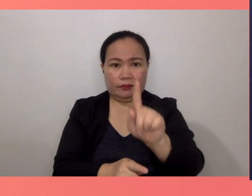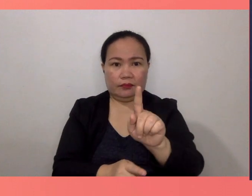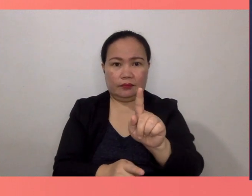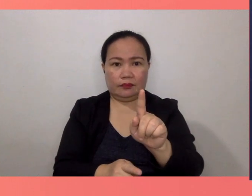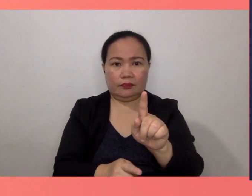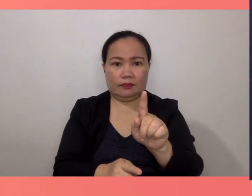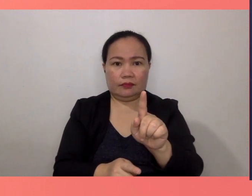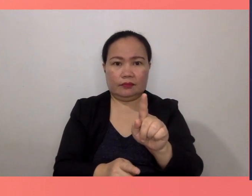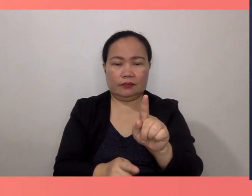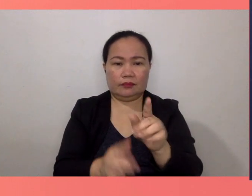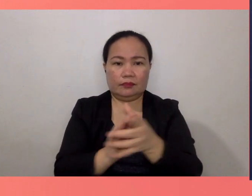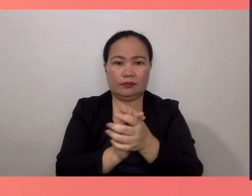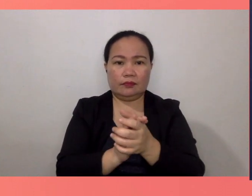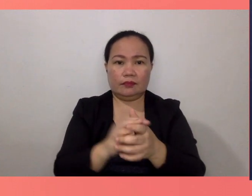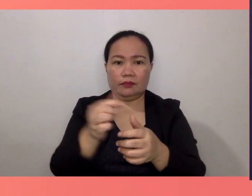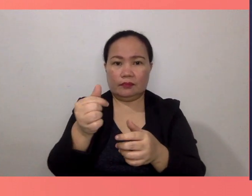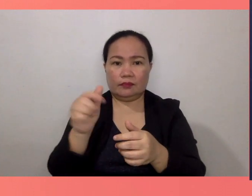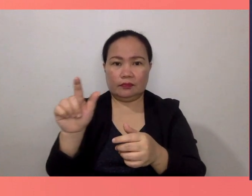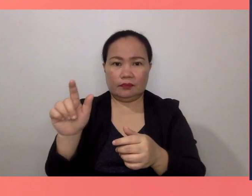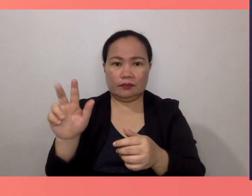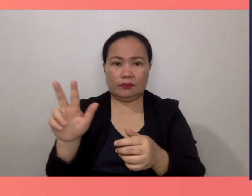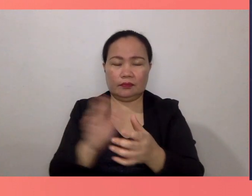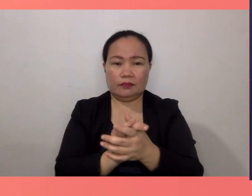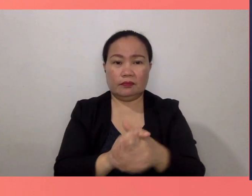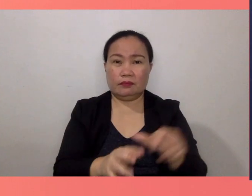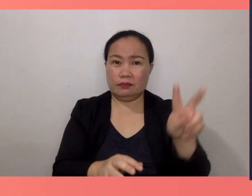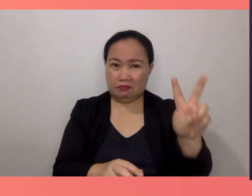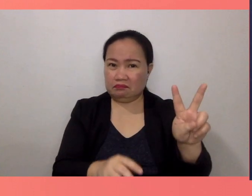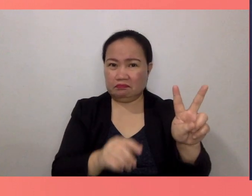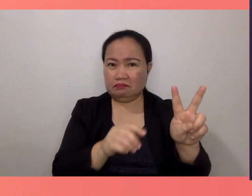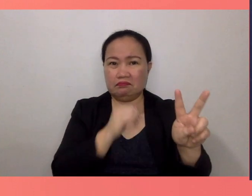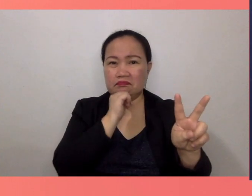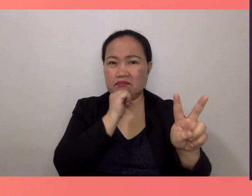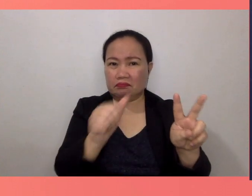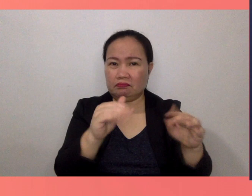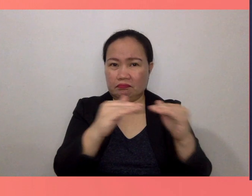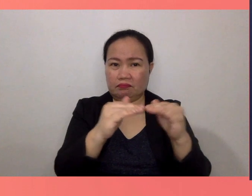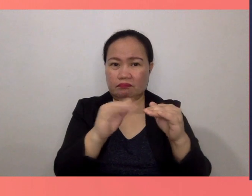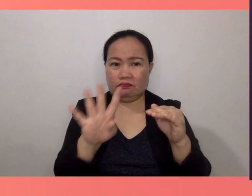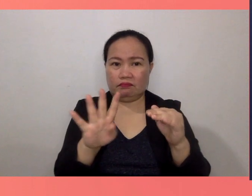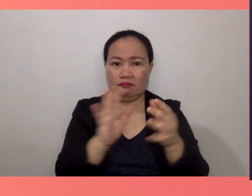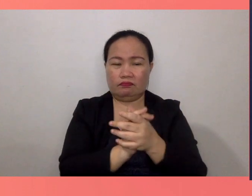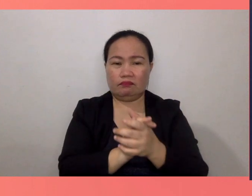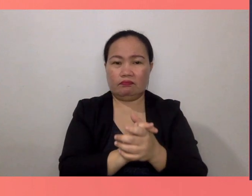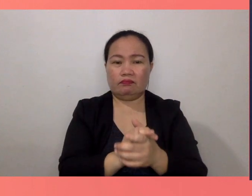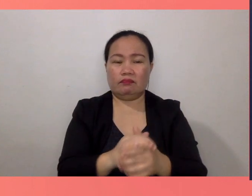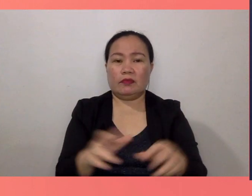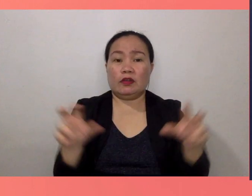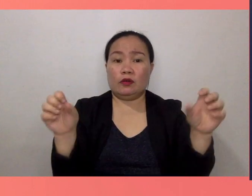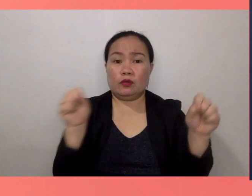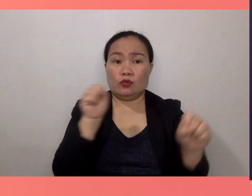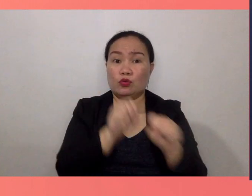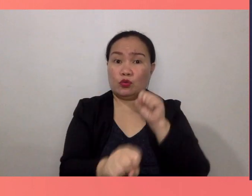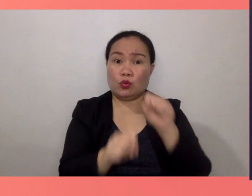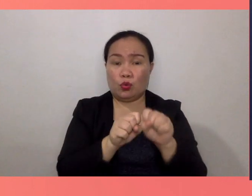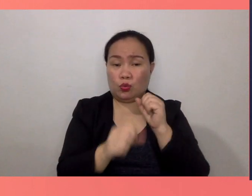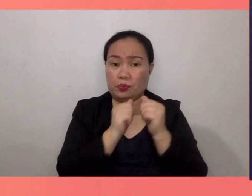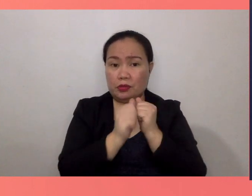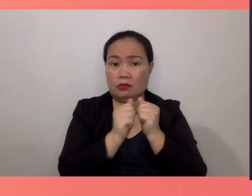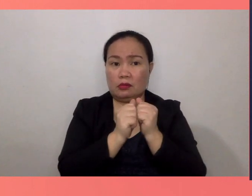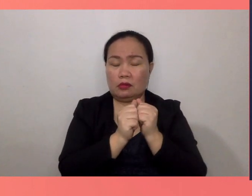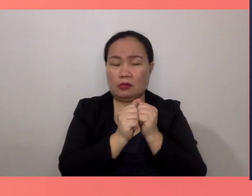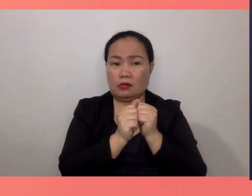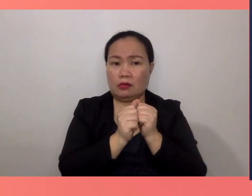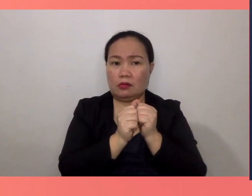1 plus 3. So, 2 is not equal to 4. So, ibig sabihin, 1. So, ibig sabihin sa